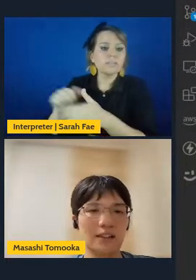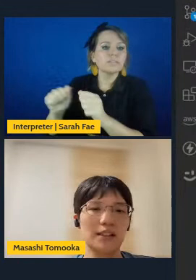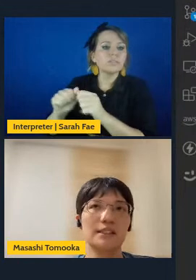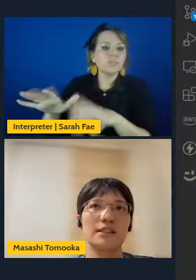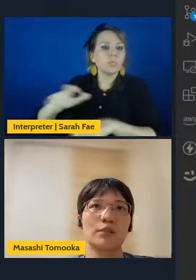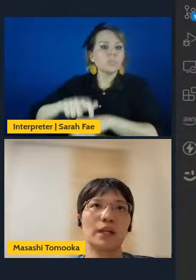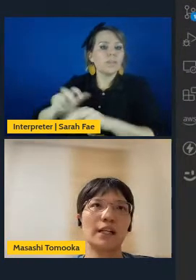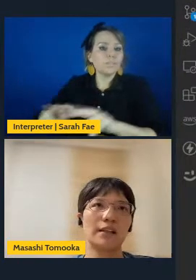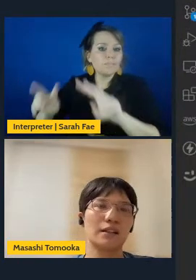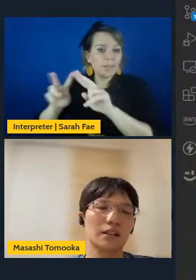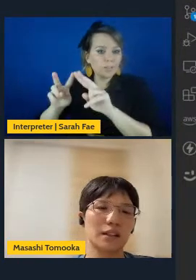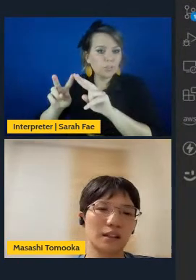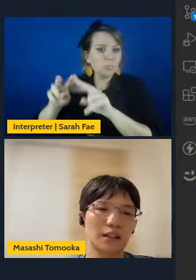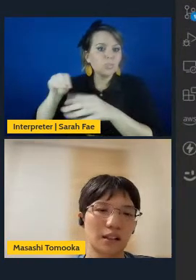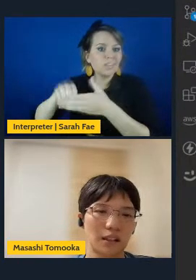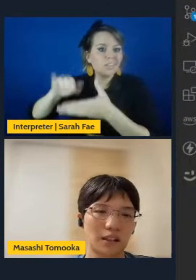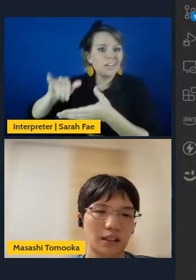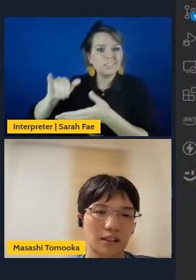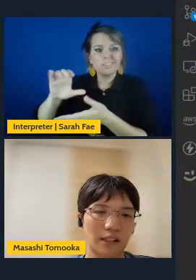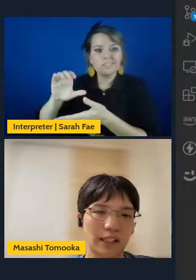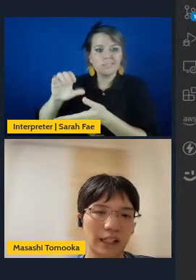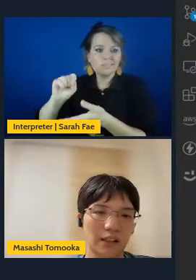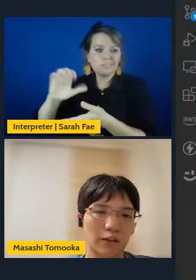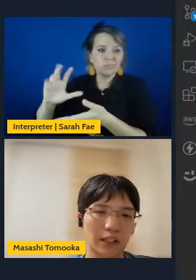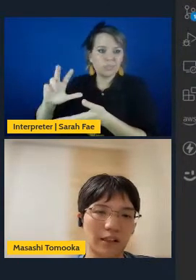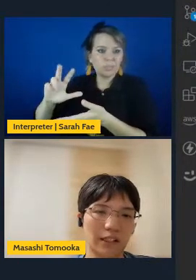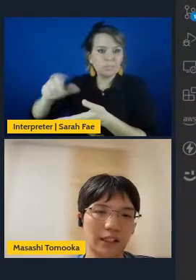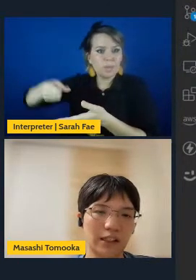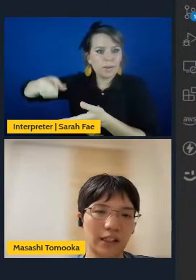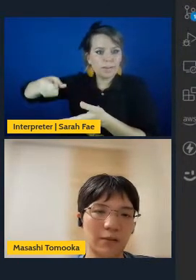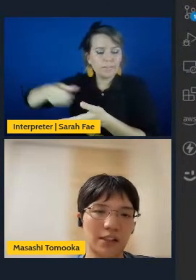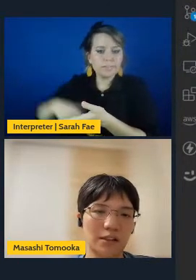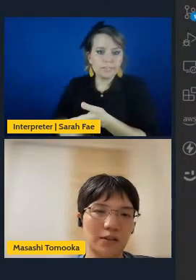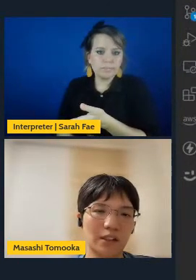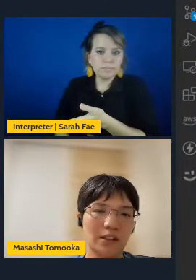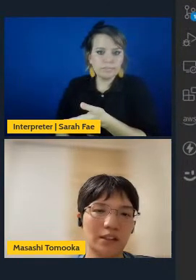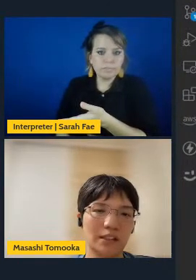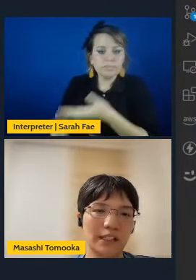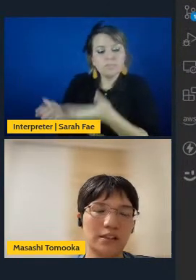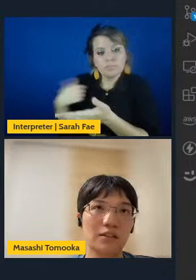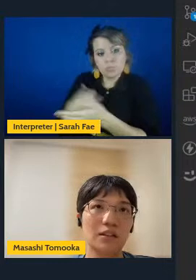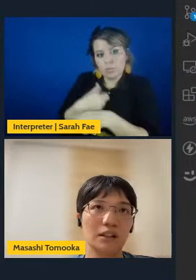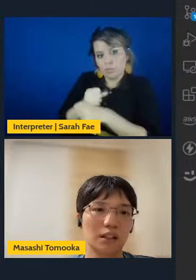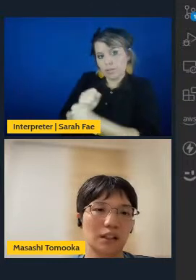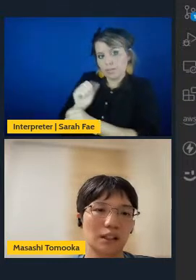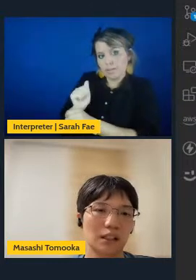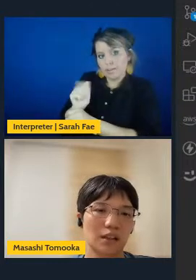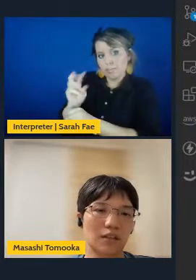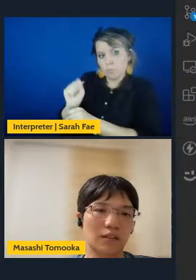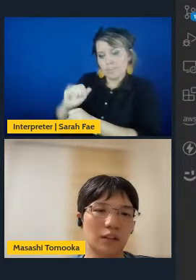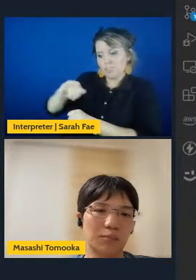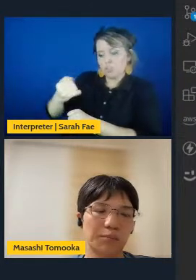values in the S3 bucket. Here we are creating AWS config JSON